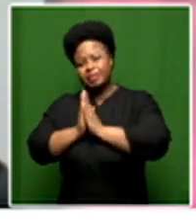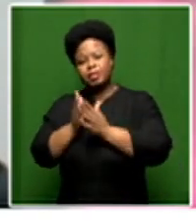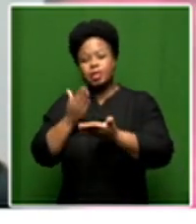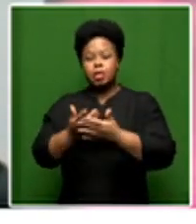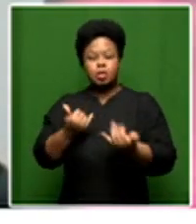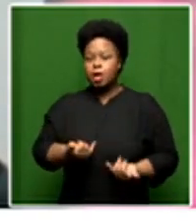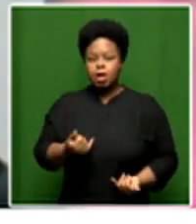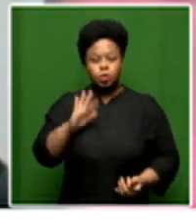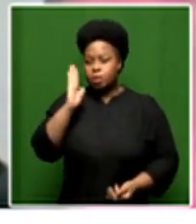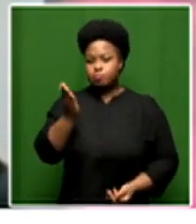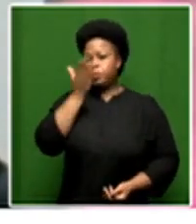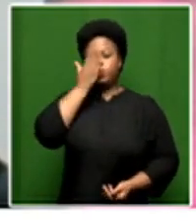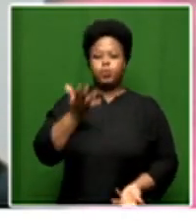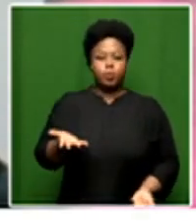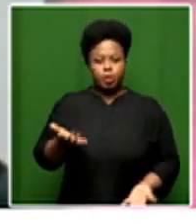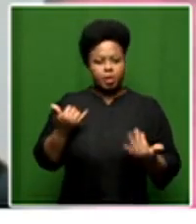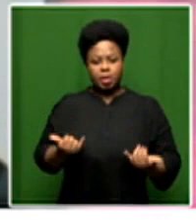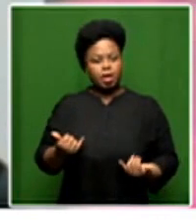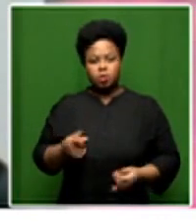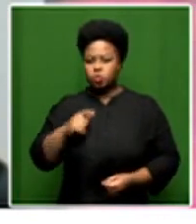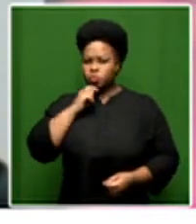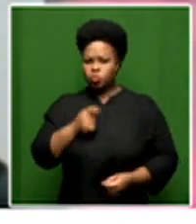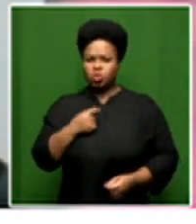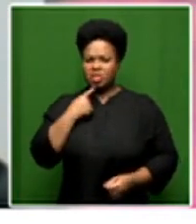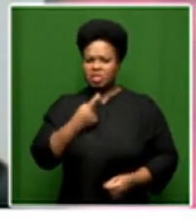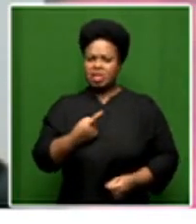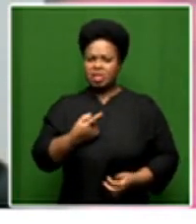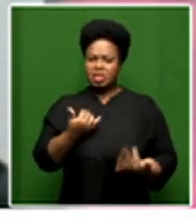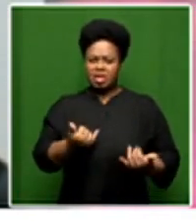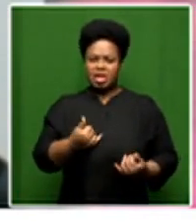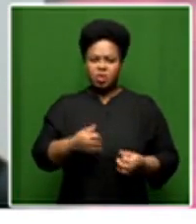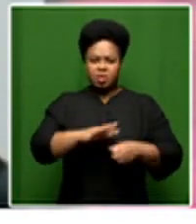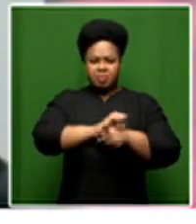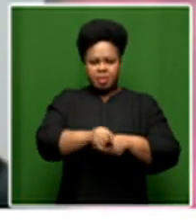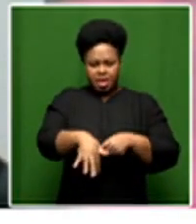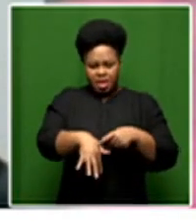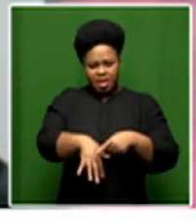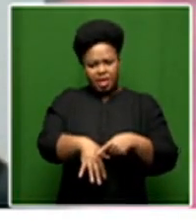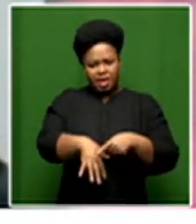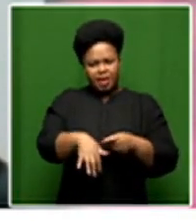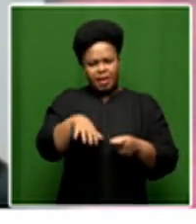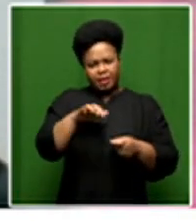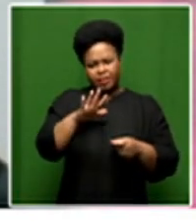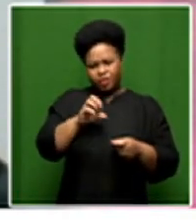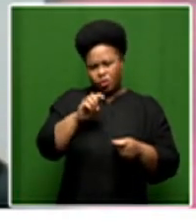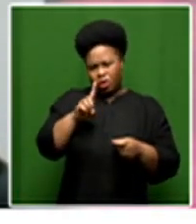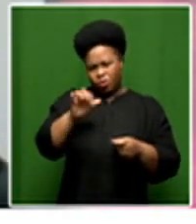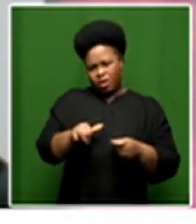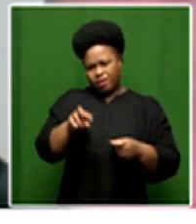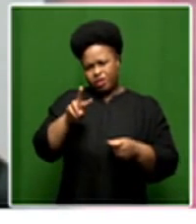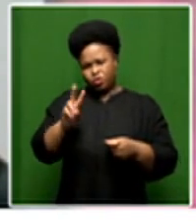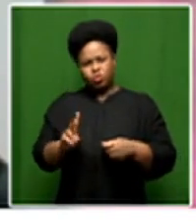that has been dropped about the efficiency of the vaccine, and that